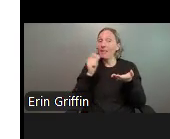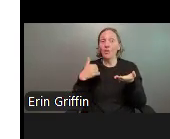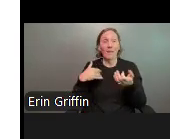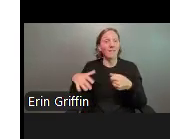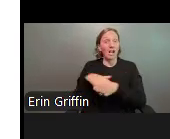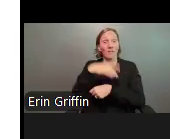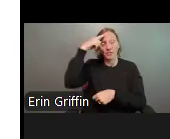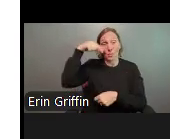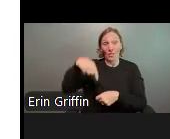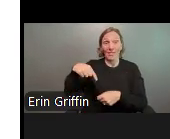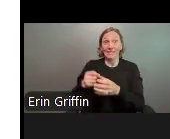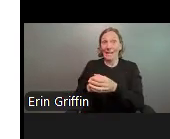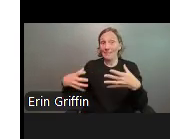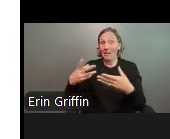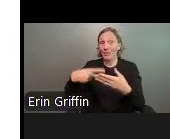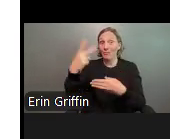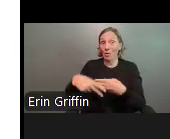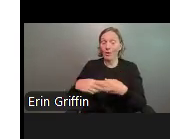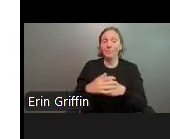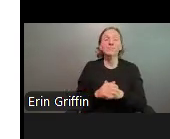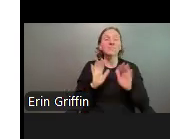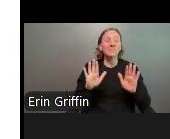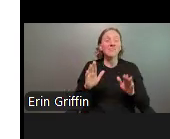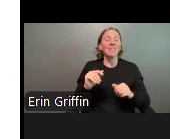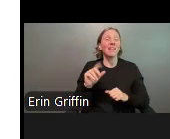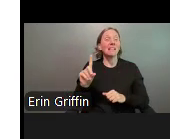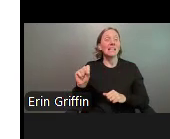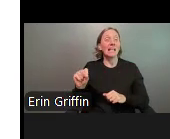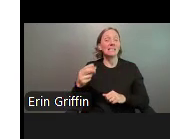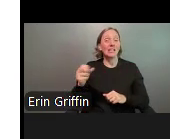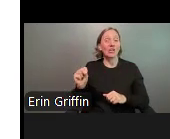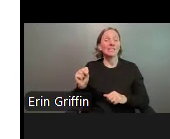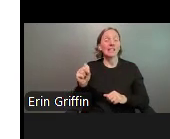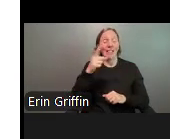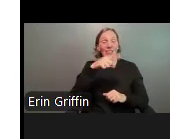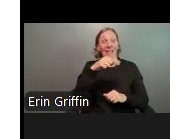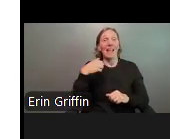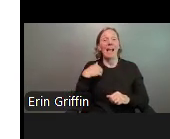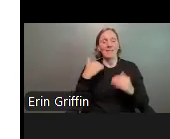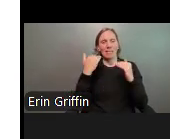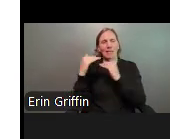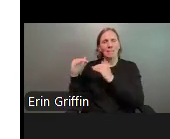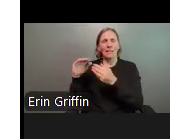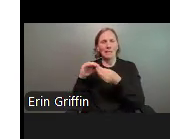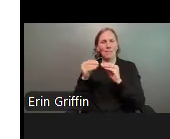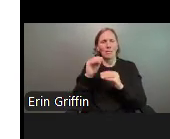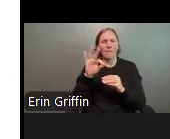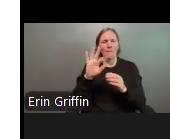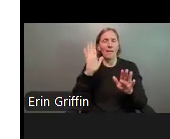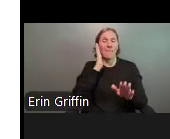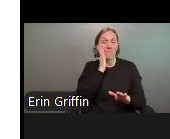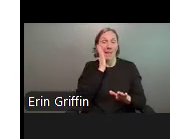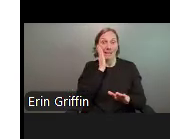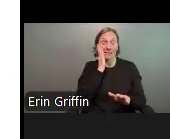this program. I will mention that DSHS does have a limited number of beds that provide this service for